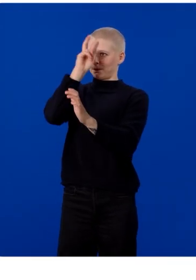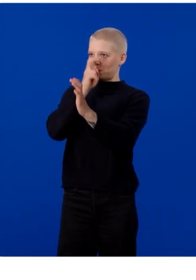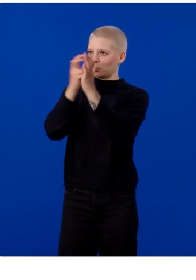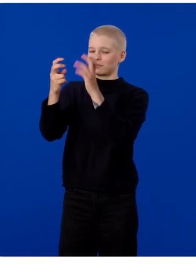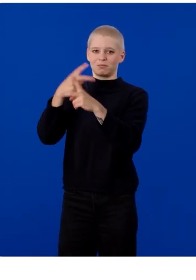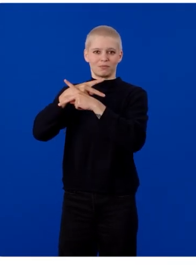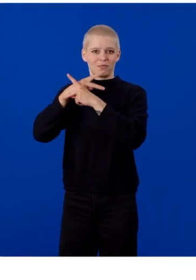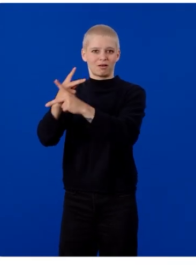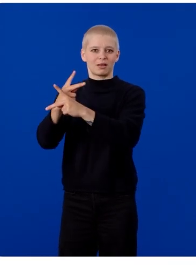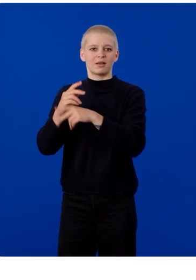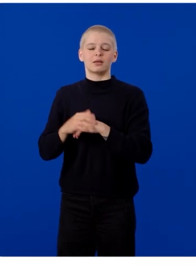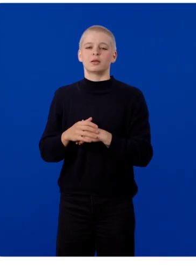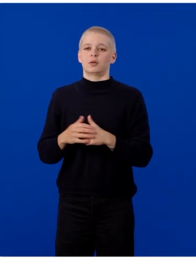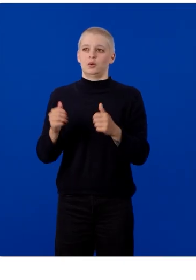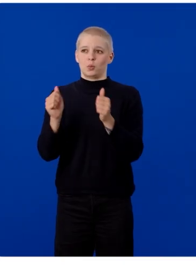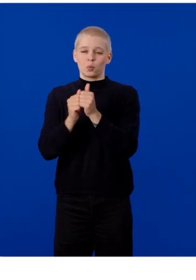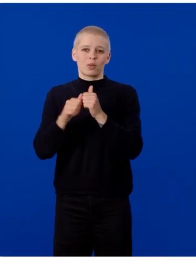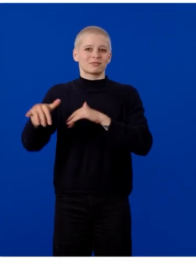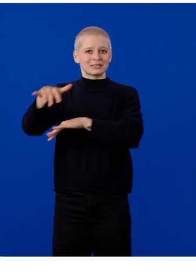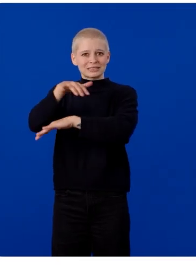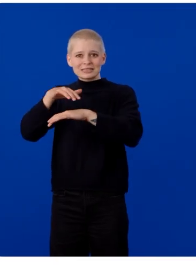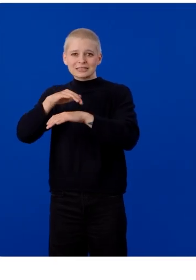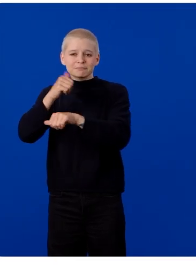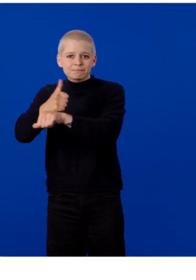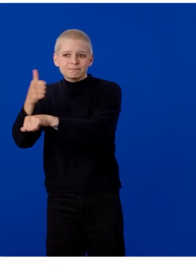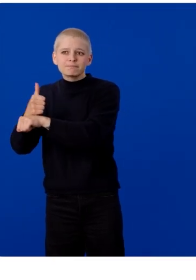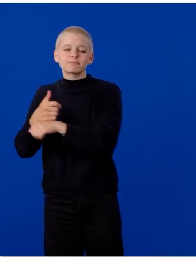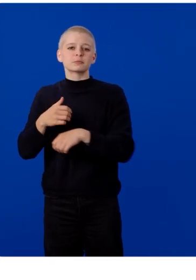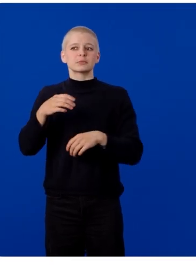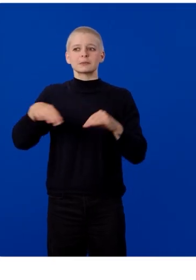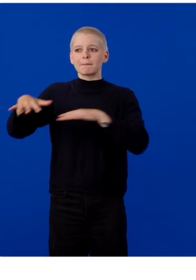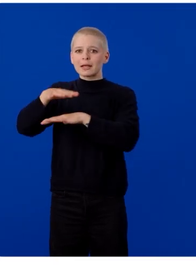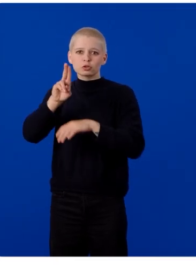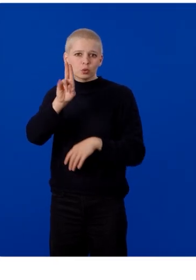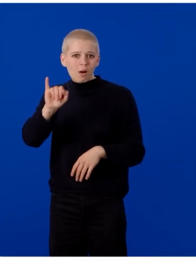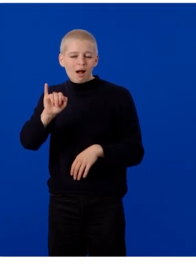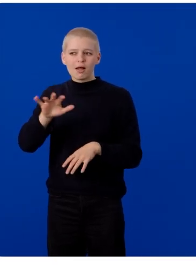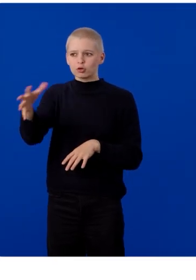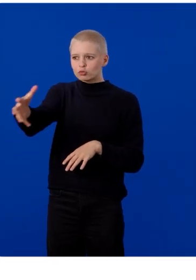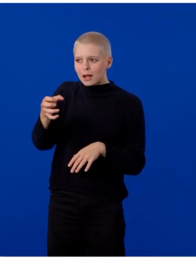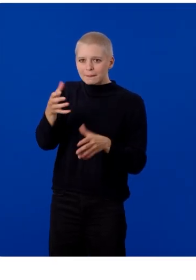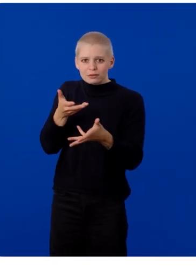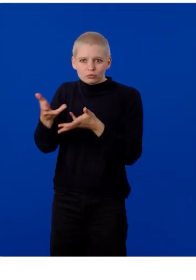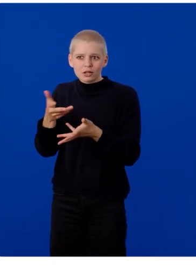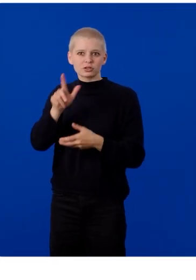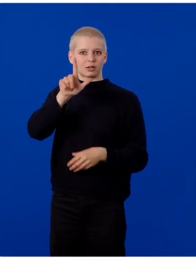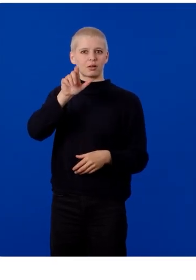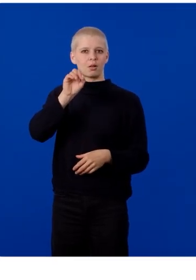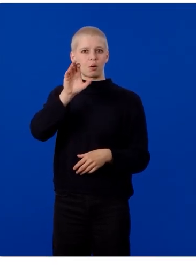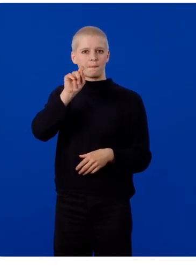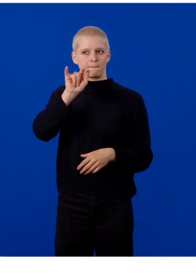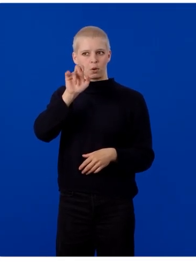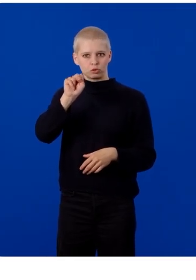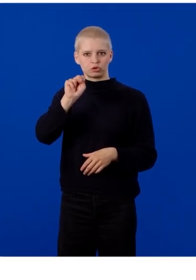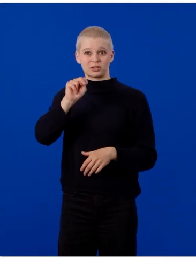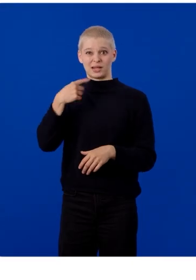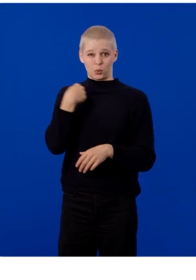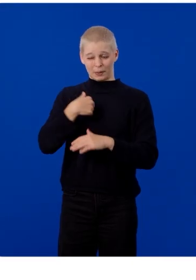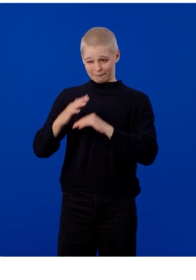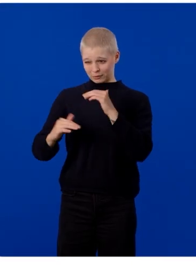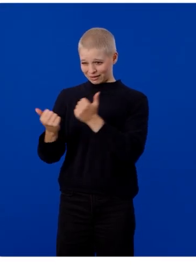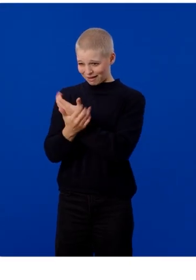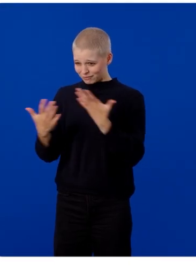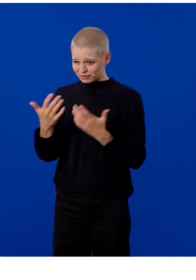visual scene composition, spatial UI, grabbing interactions, and locomotion, all in just 10 minutes.